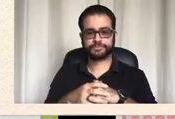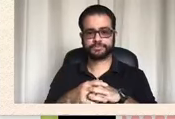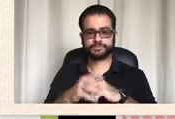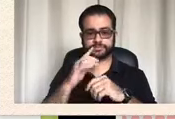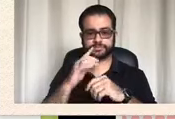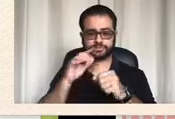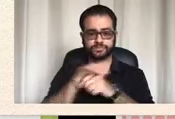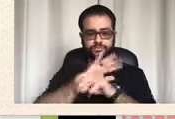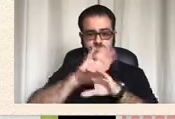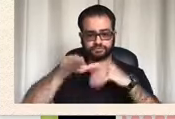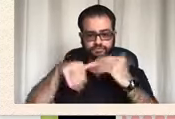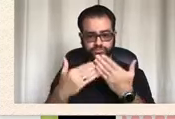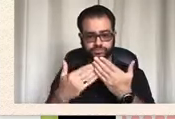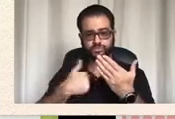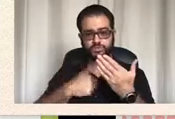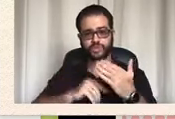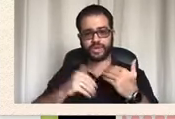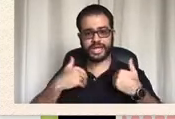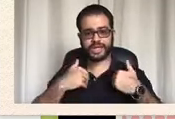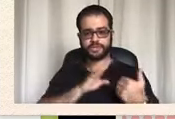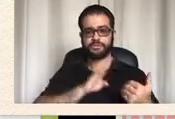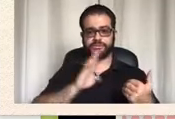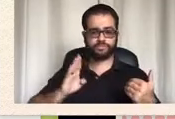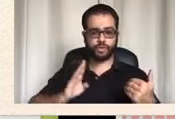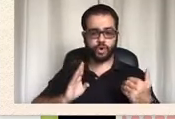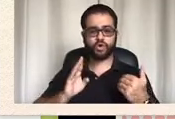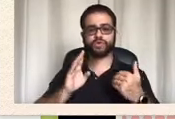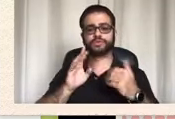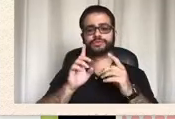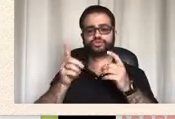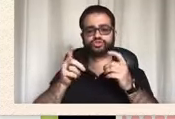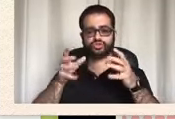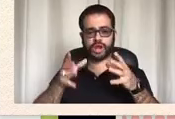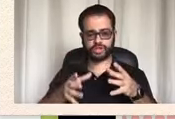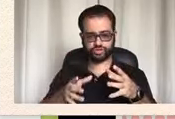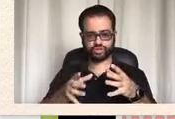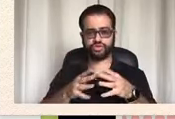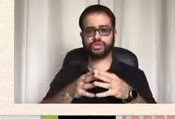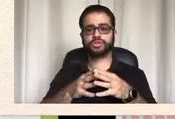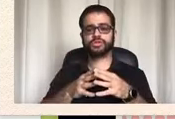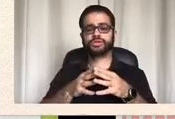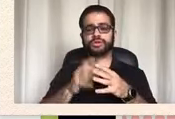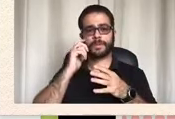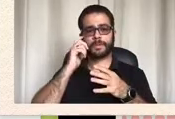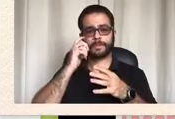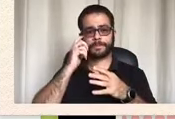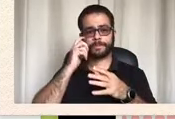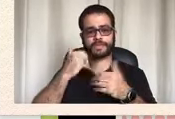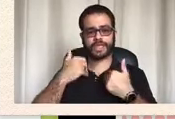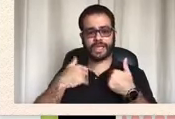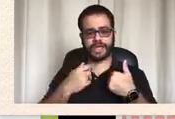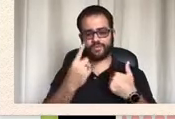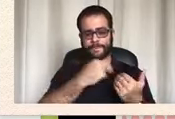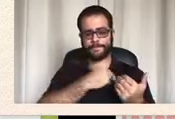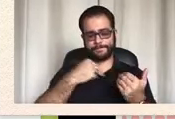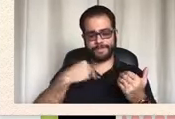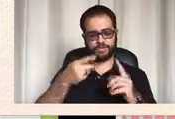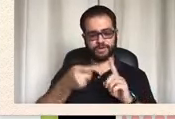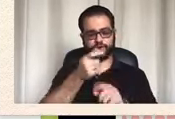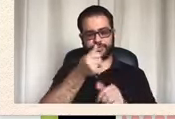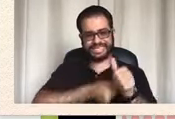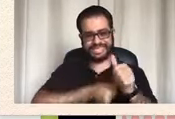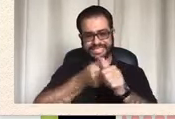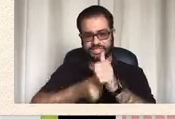of directors that's composed of a member from each of the groups that we